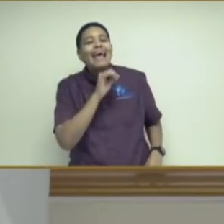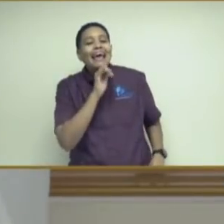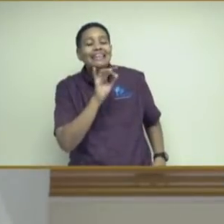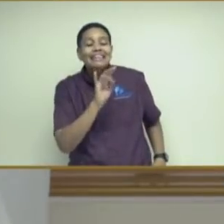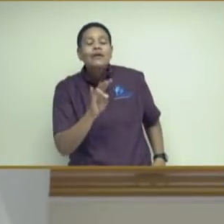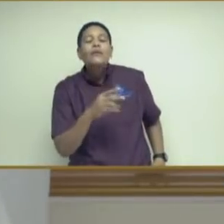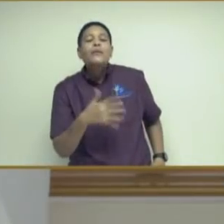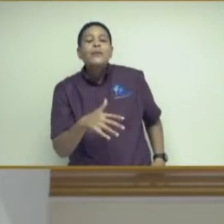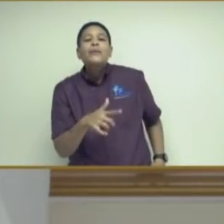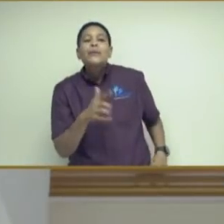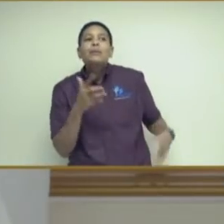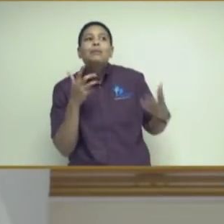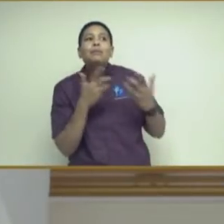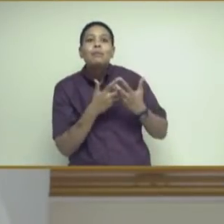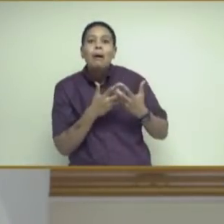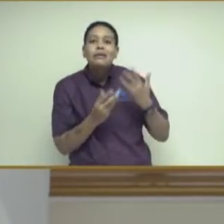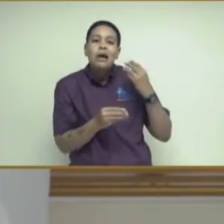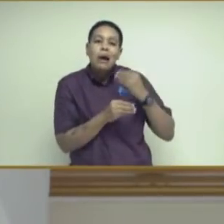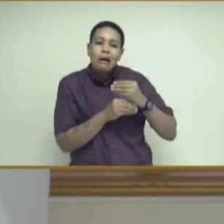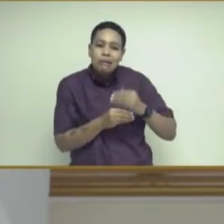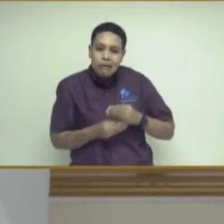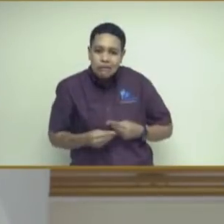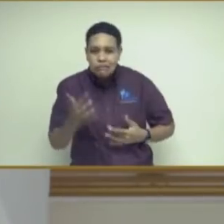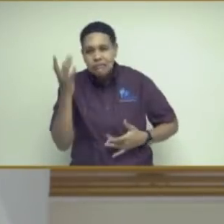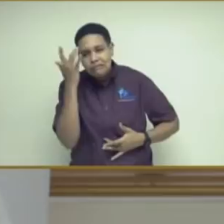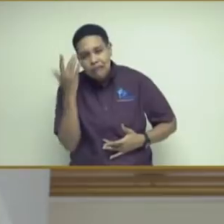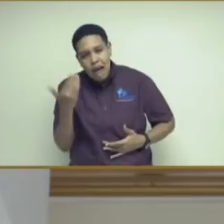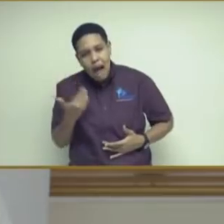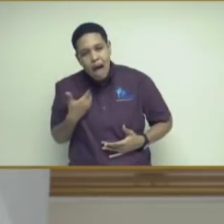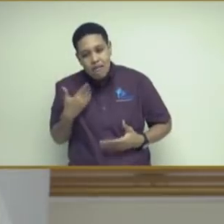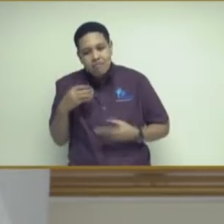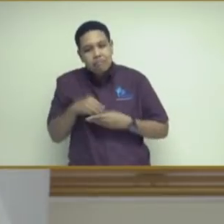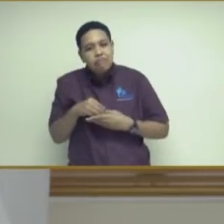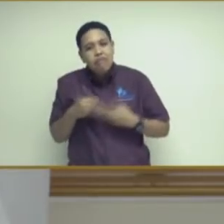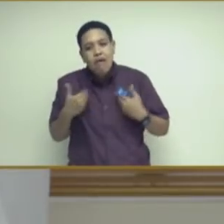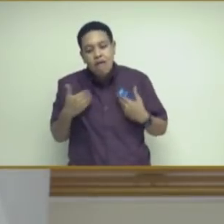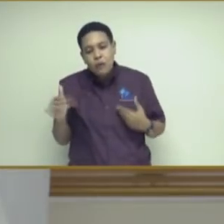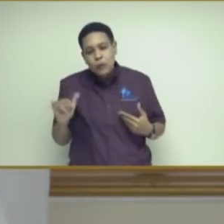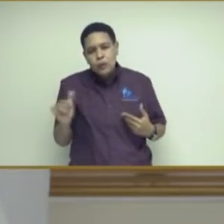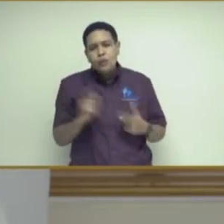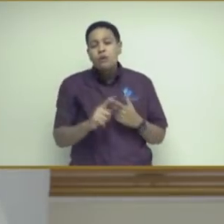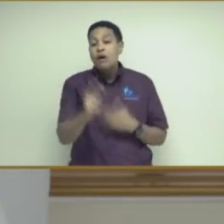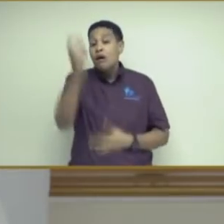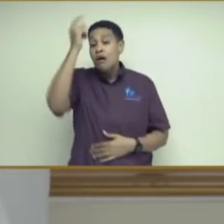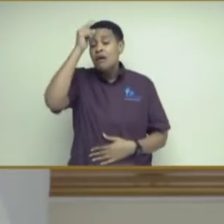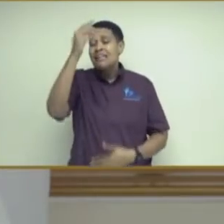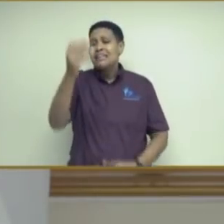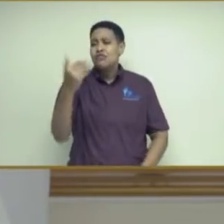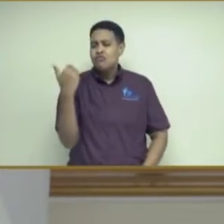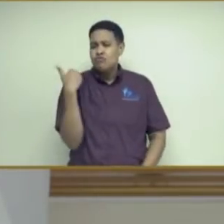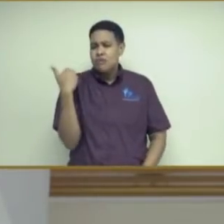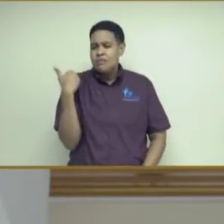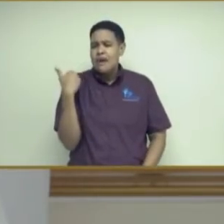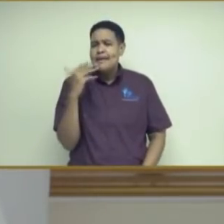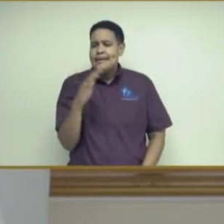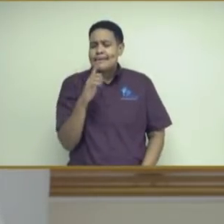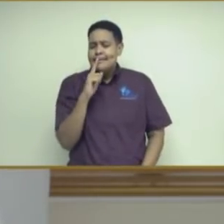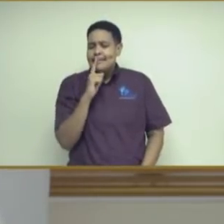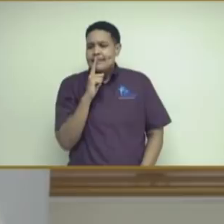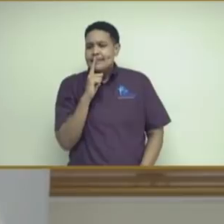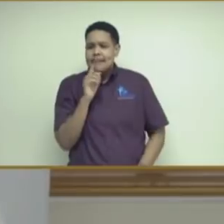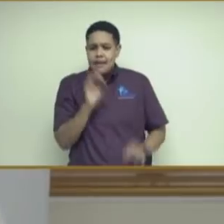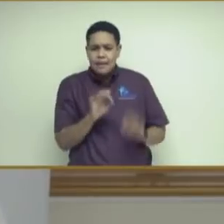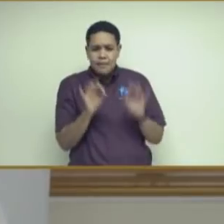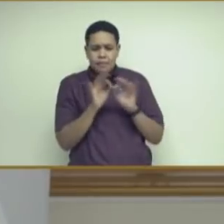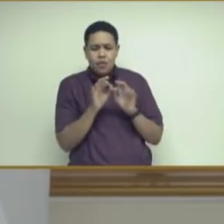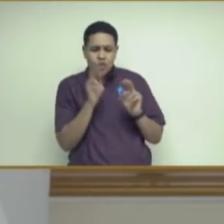and persons with underlying conditions. It is a sobering reminder, ladies and gentlemen, of the need to remain